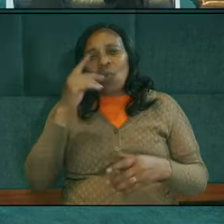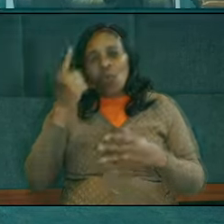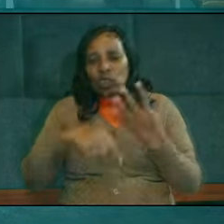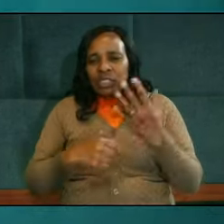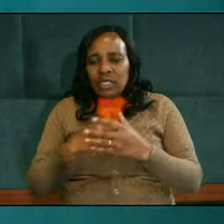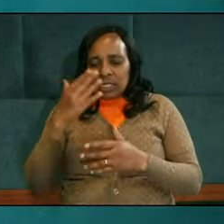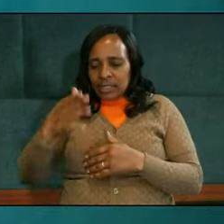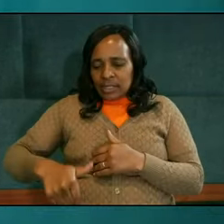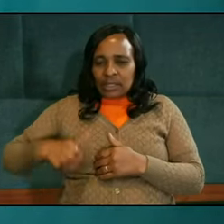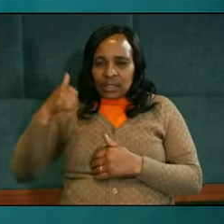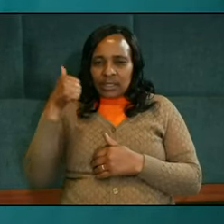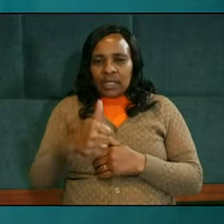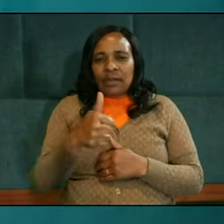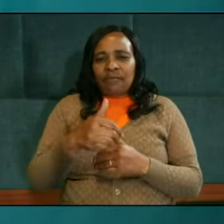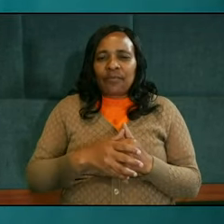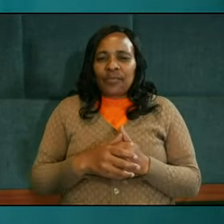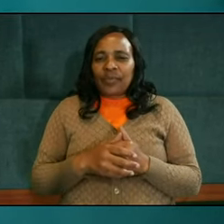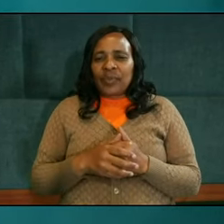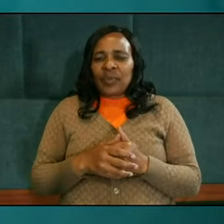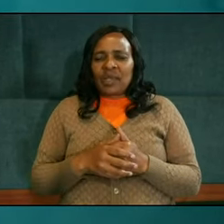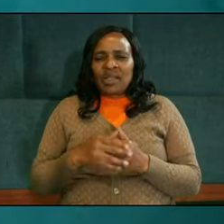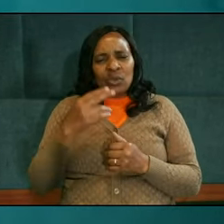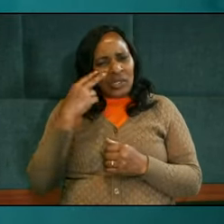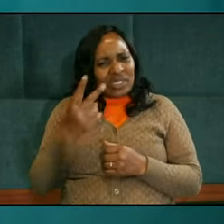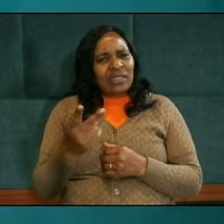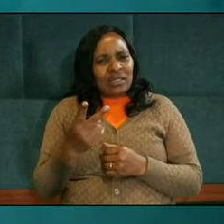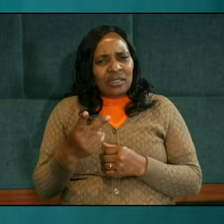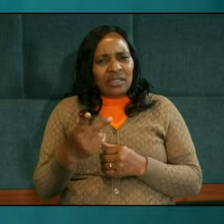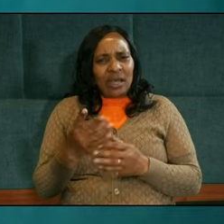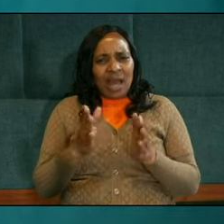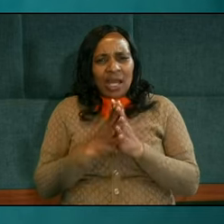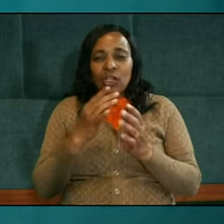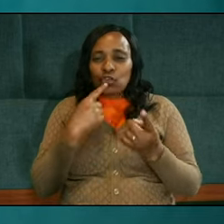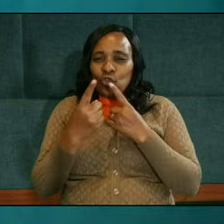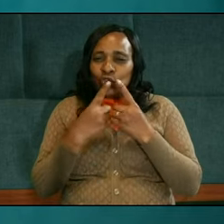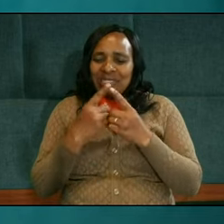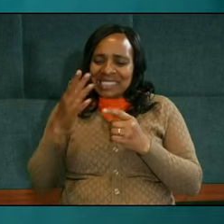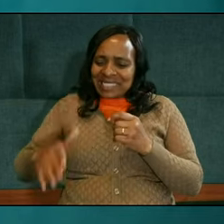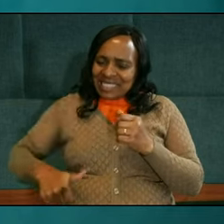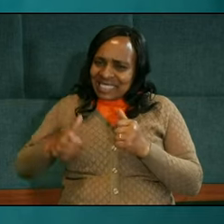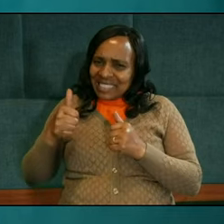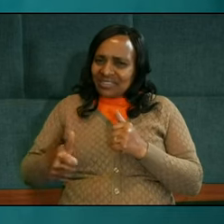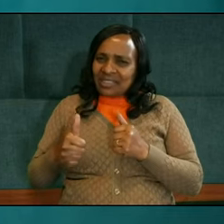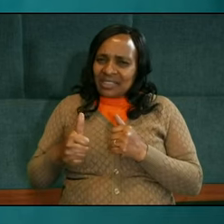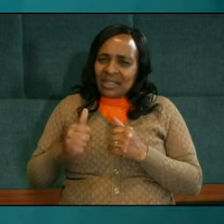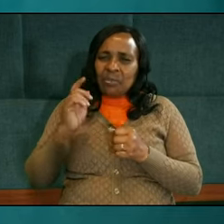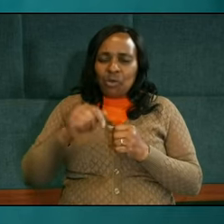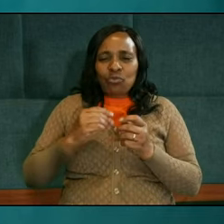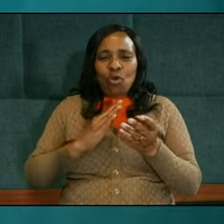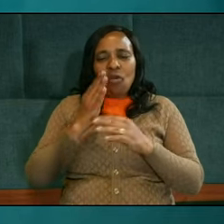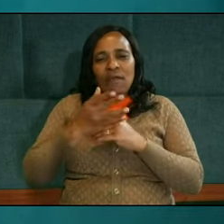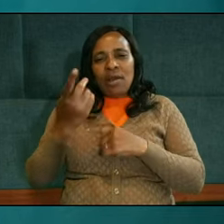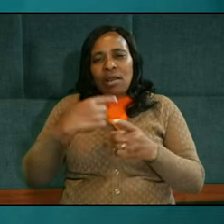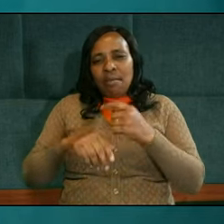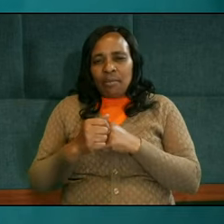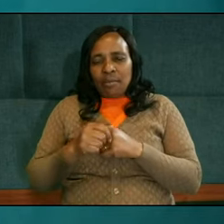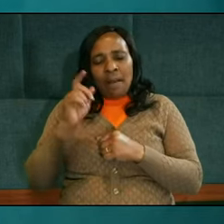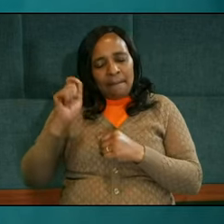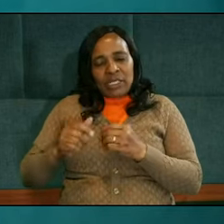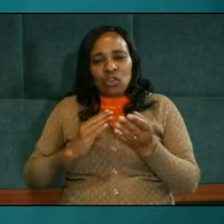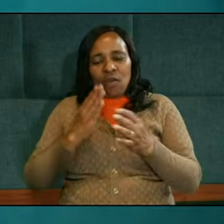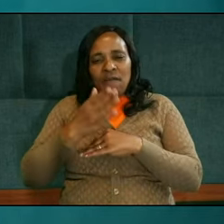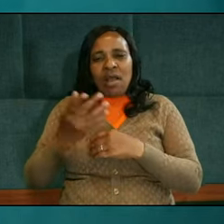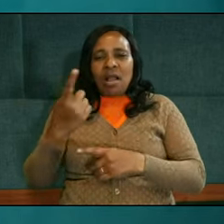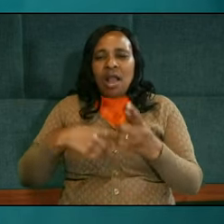Okay. And you see, we are told that selfishness must be overcome. You must be overcome